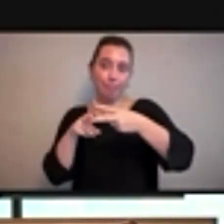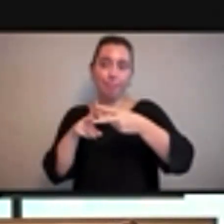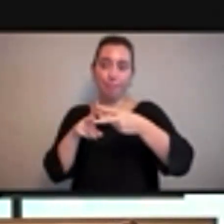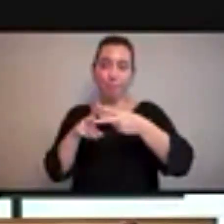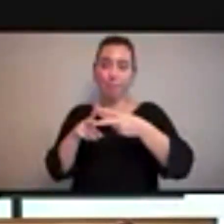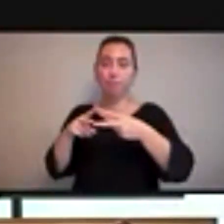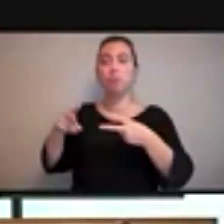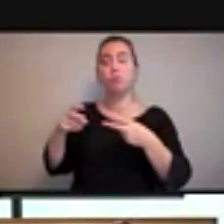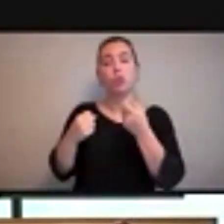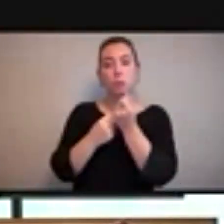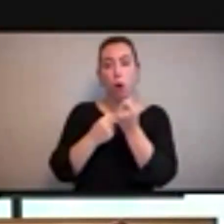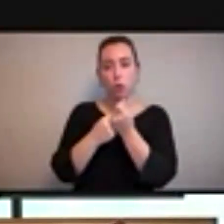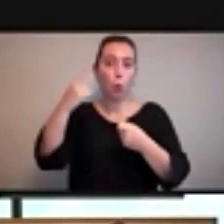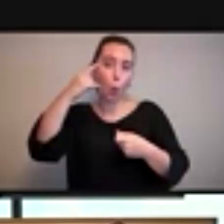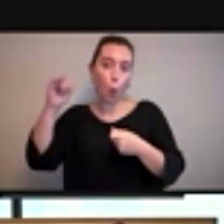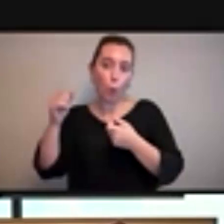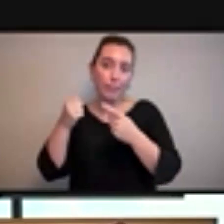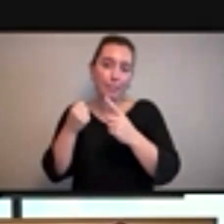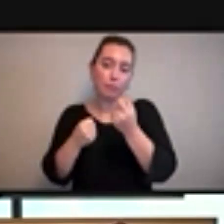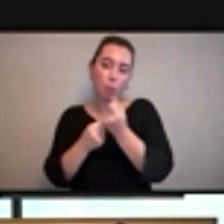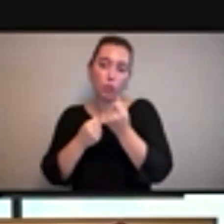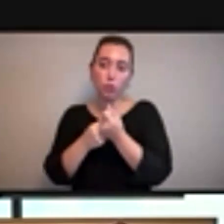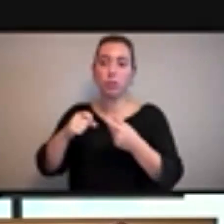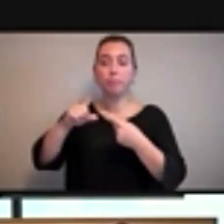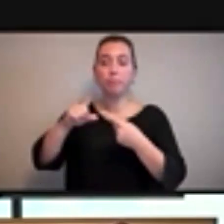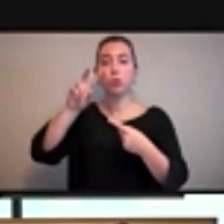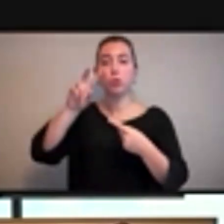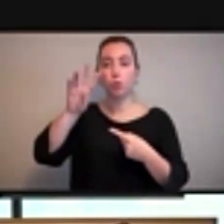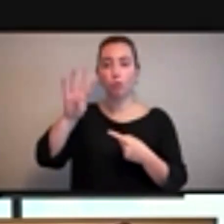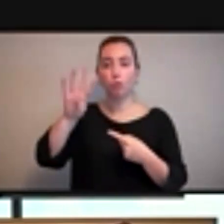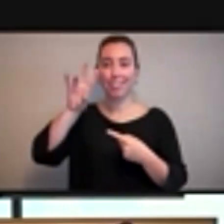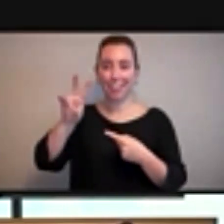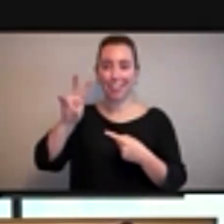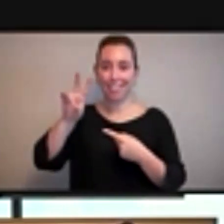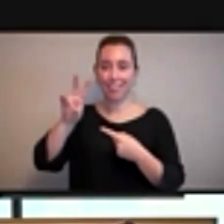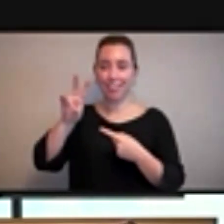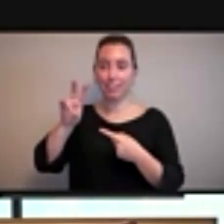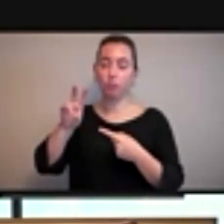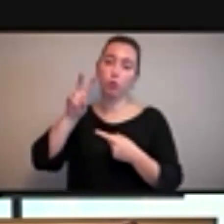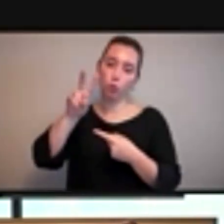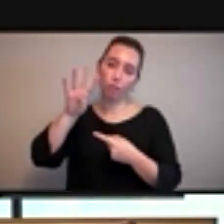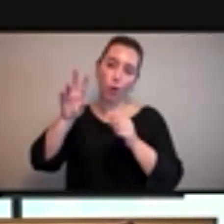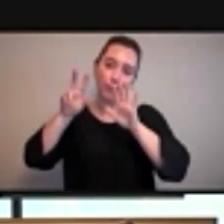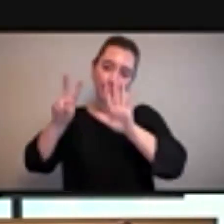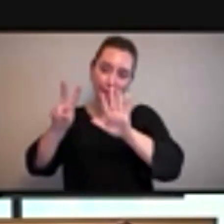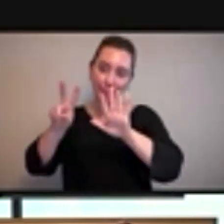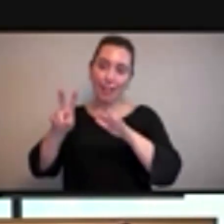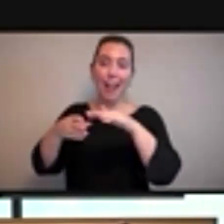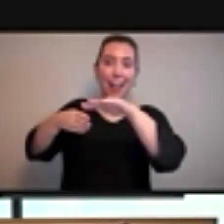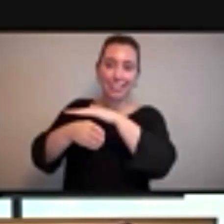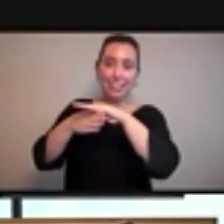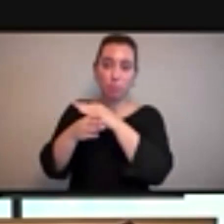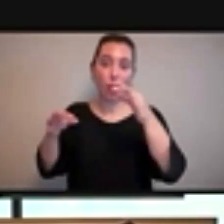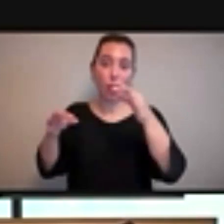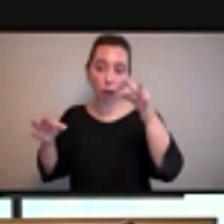247 or 24/7 accessible documents, and Microsoft for their support. Otherwise, we wouldn't be standing